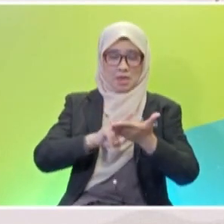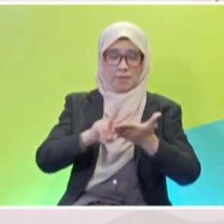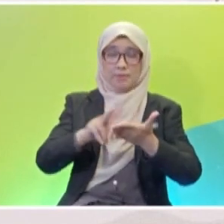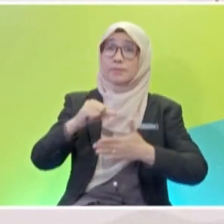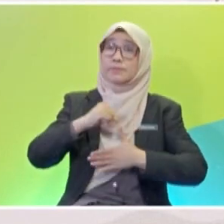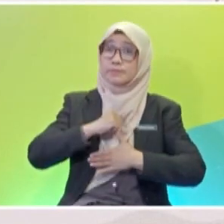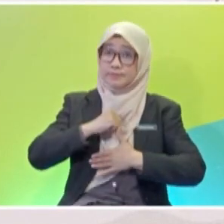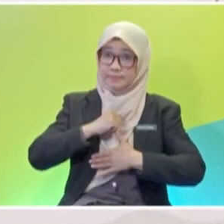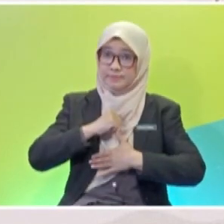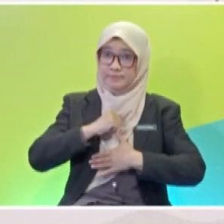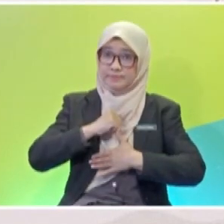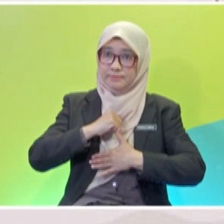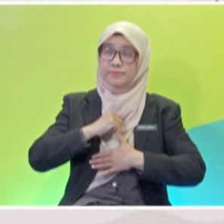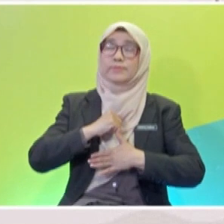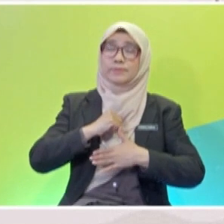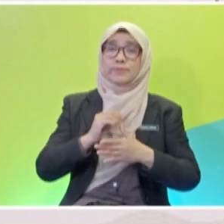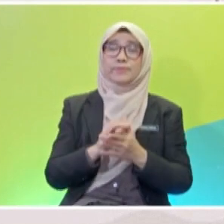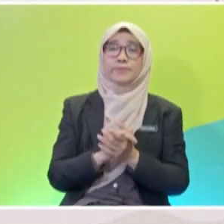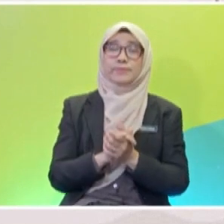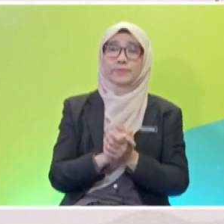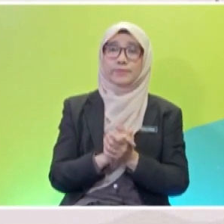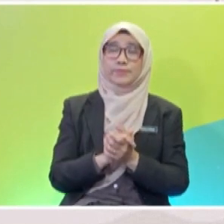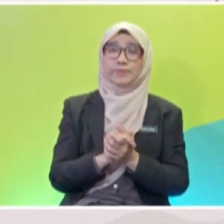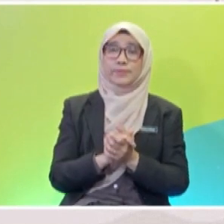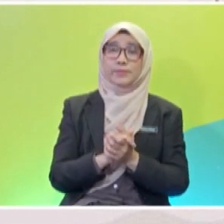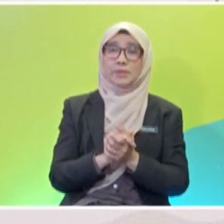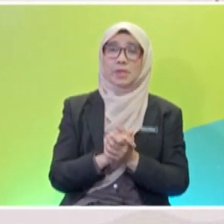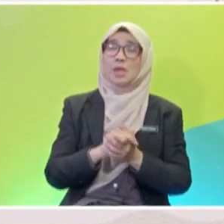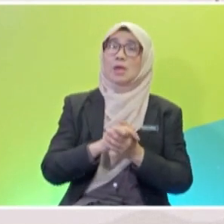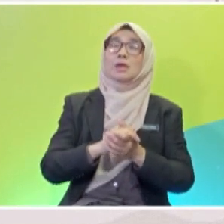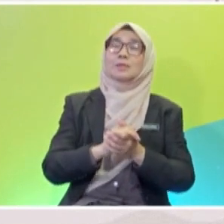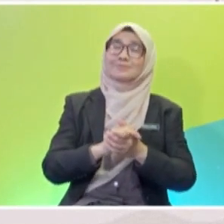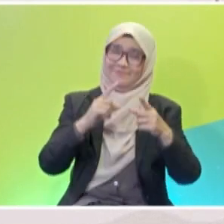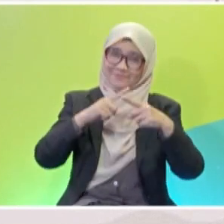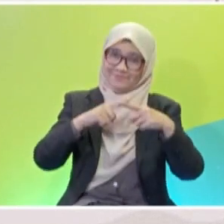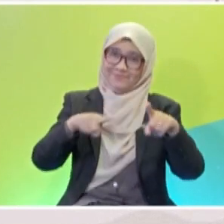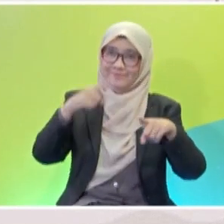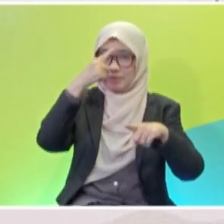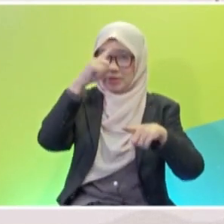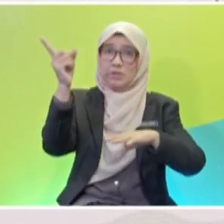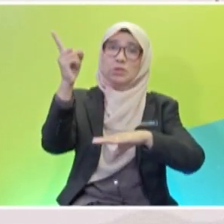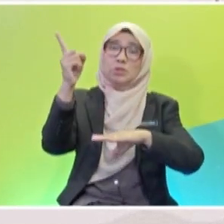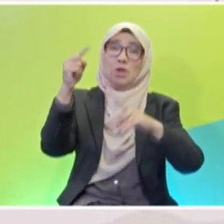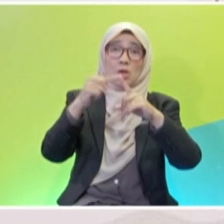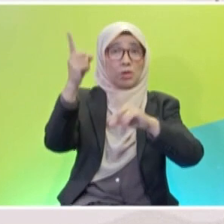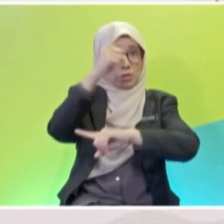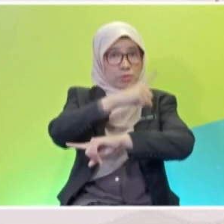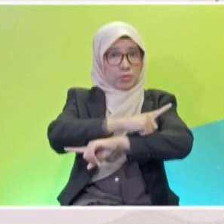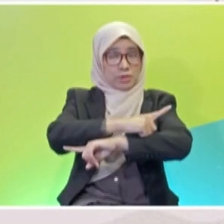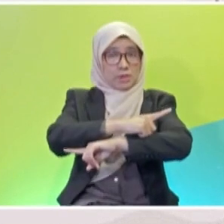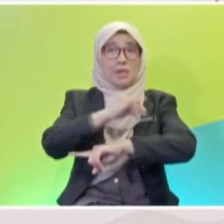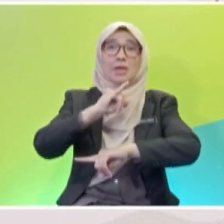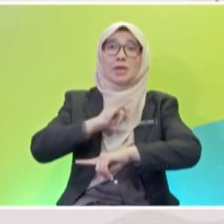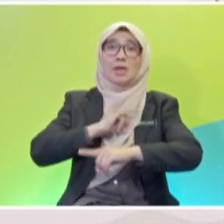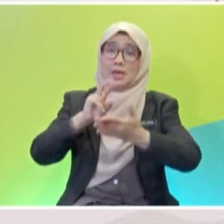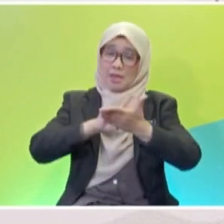all about reading. Right. Okay? So, but for today's the purpose lesson, of today's yes, lesson. I'm going to read aloud. All right. It is well known